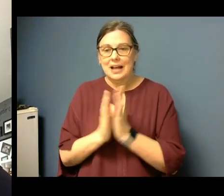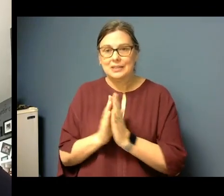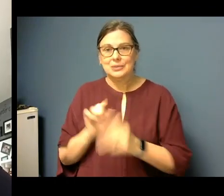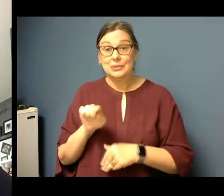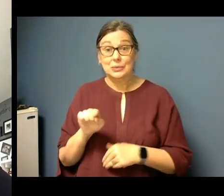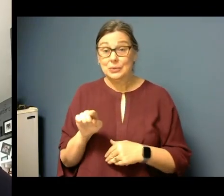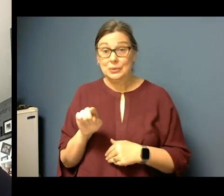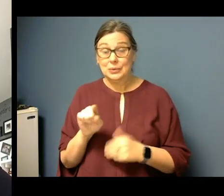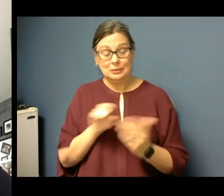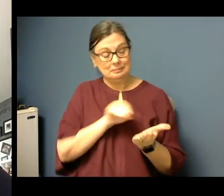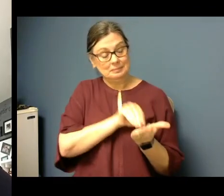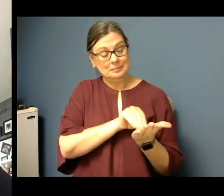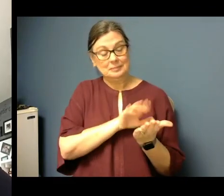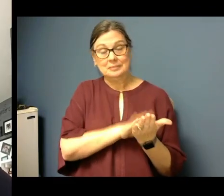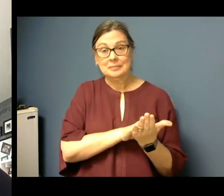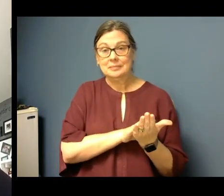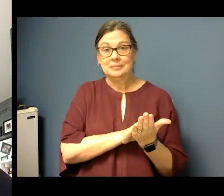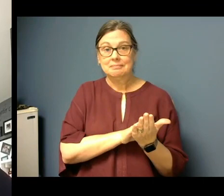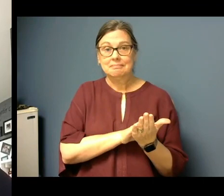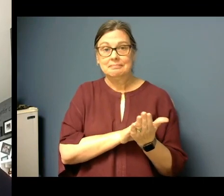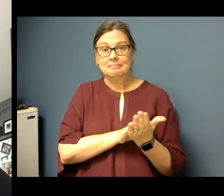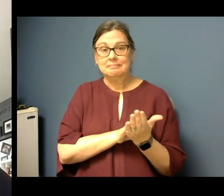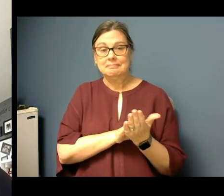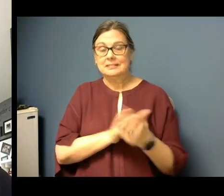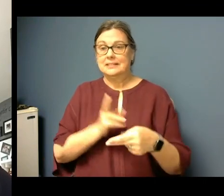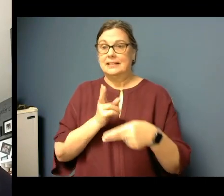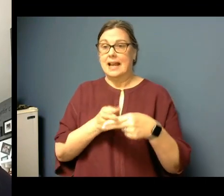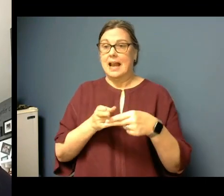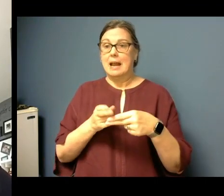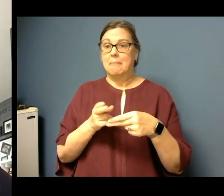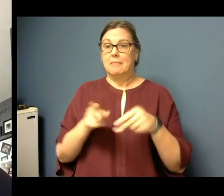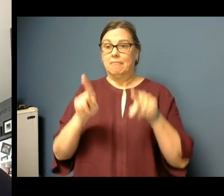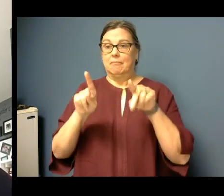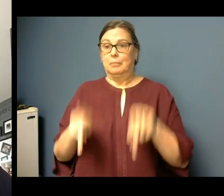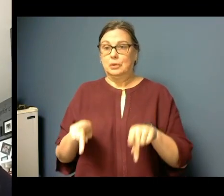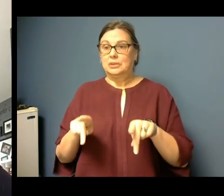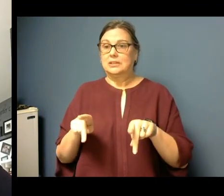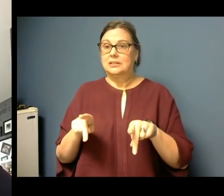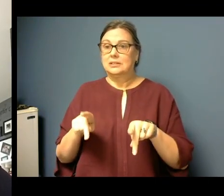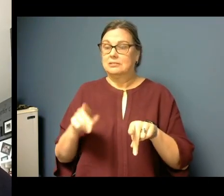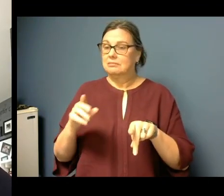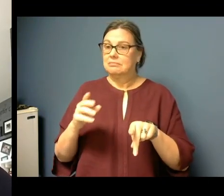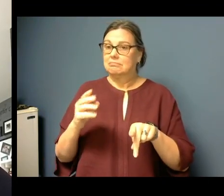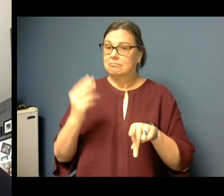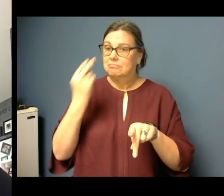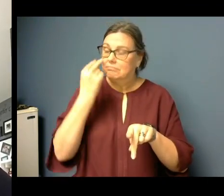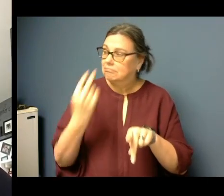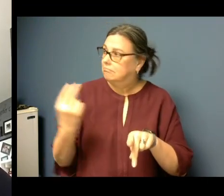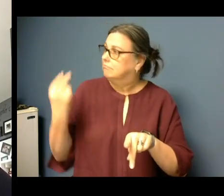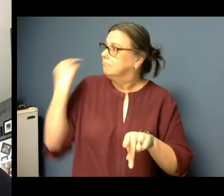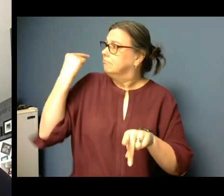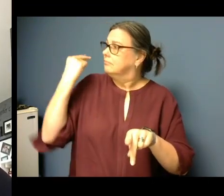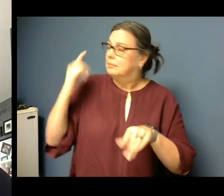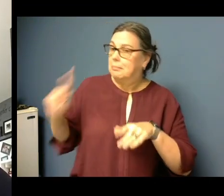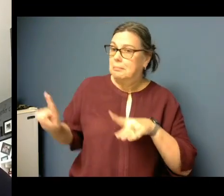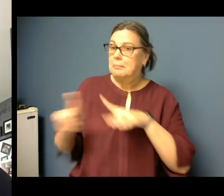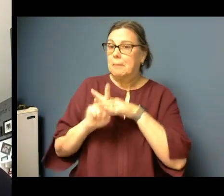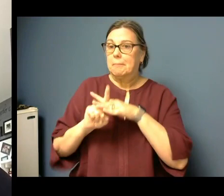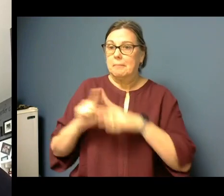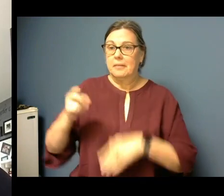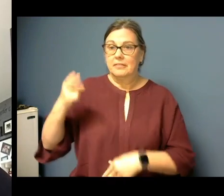you to do is jot down a historical figure that kind of resonated with you. It's a way to kind of help me learn your